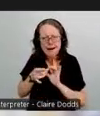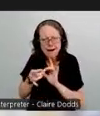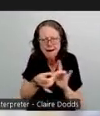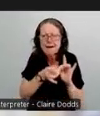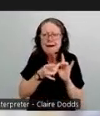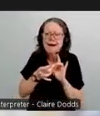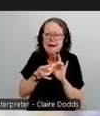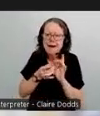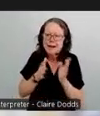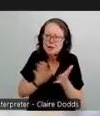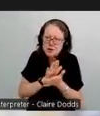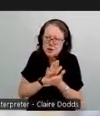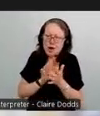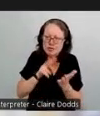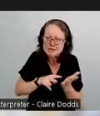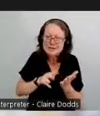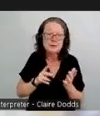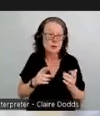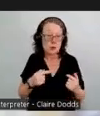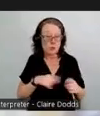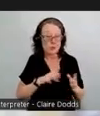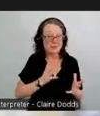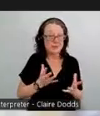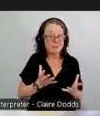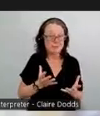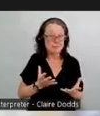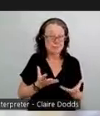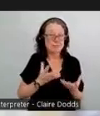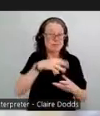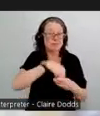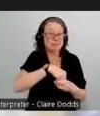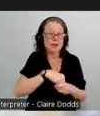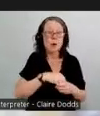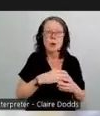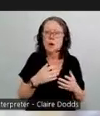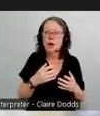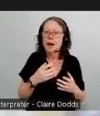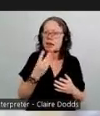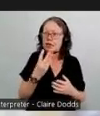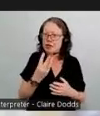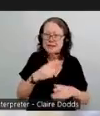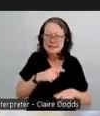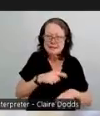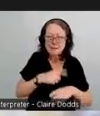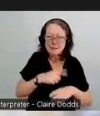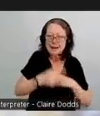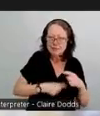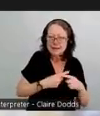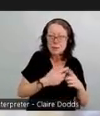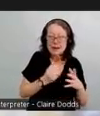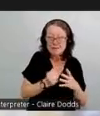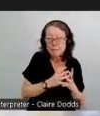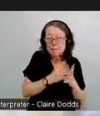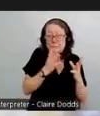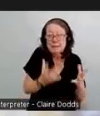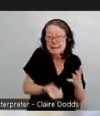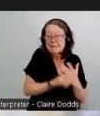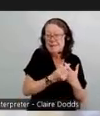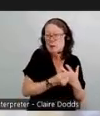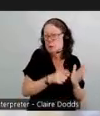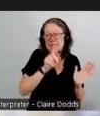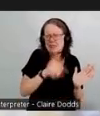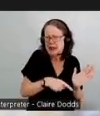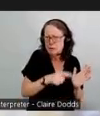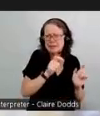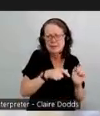together. 3 times a year we have a big event with thousands of people. Every week we bring groups of 20 to 30 people together for